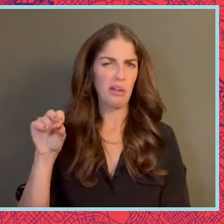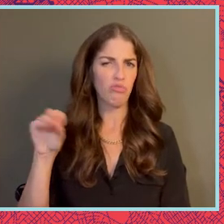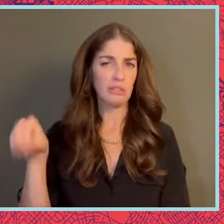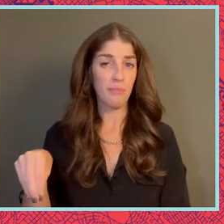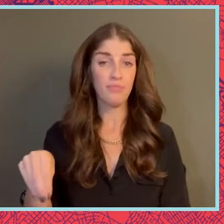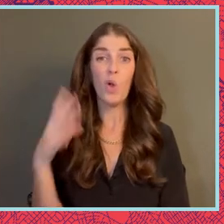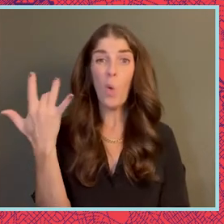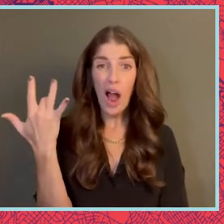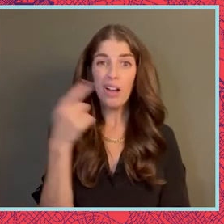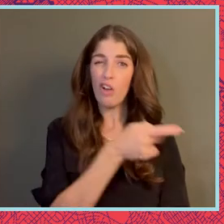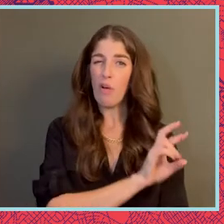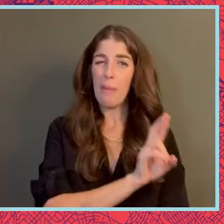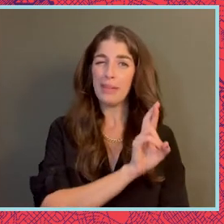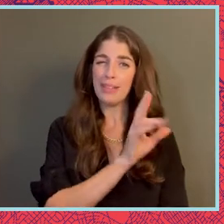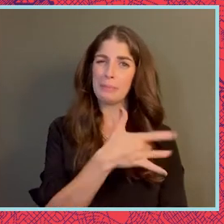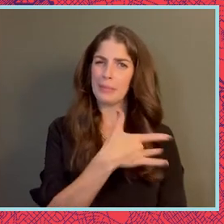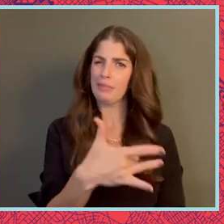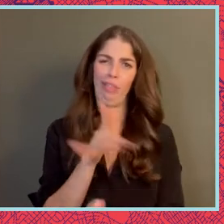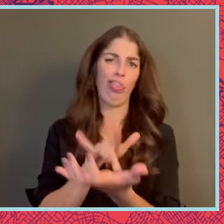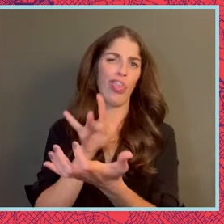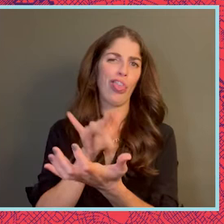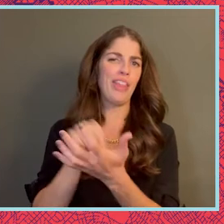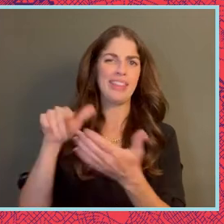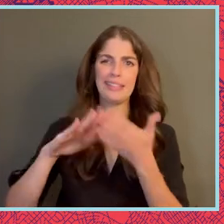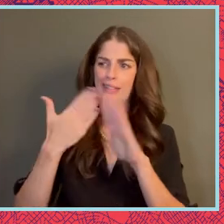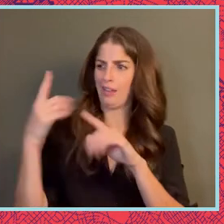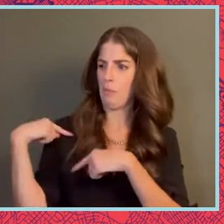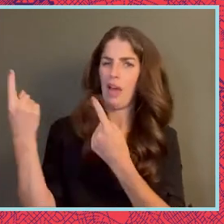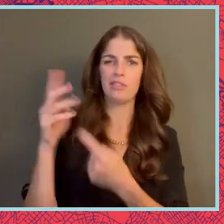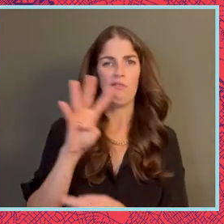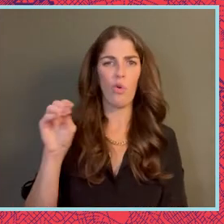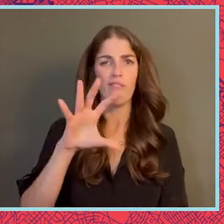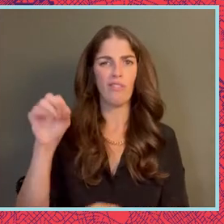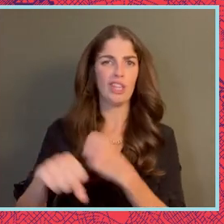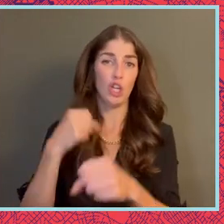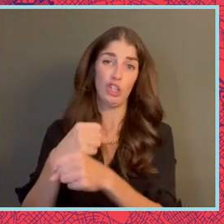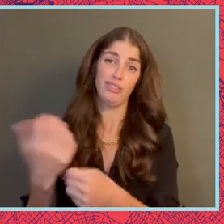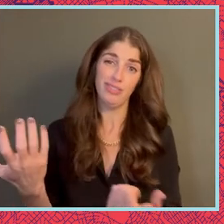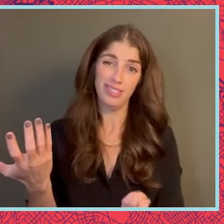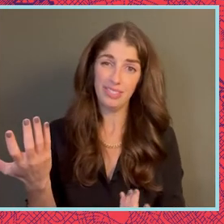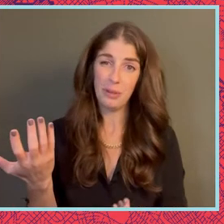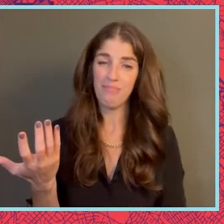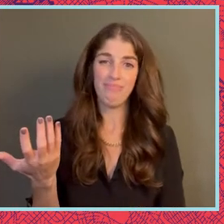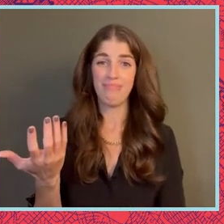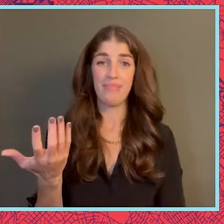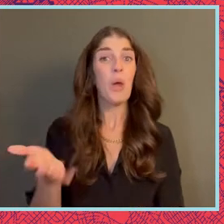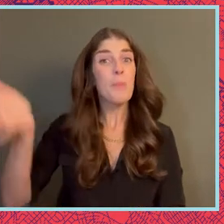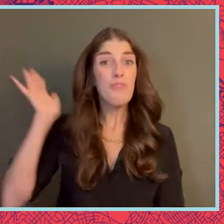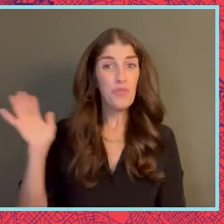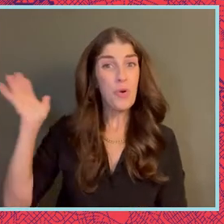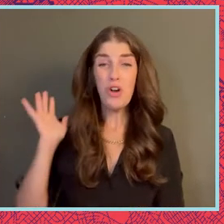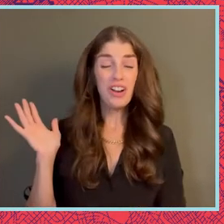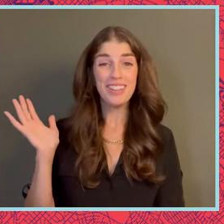the way, is because the GOP has so poorly mistreated the city in the last 40 or 50 years. There were not that many Democrats